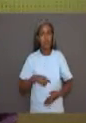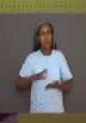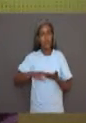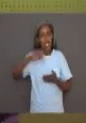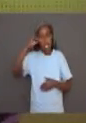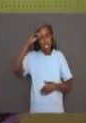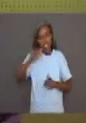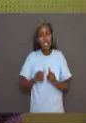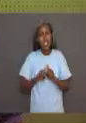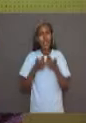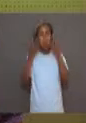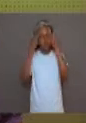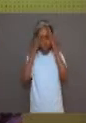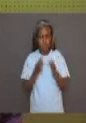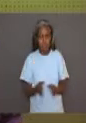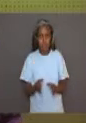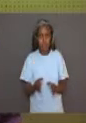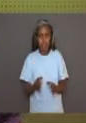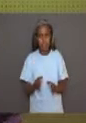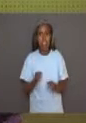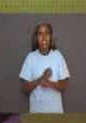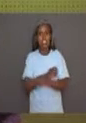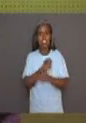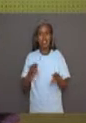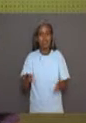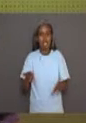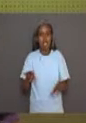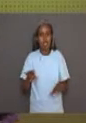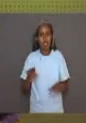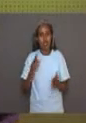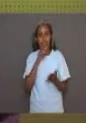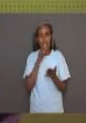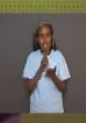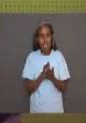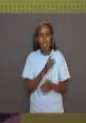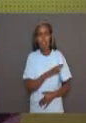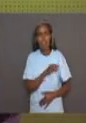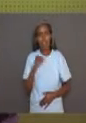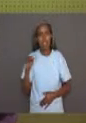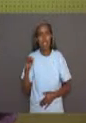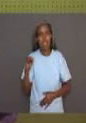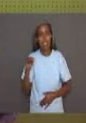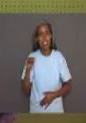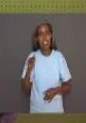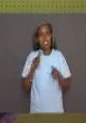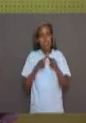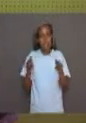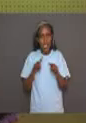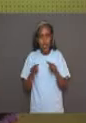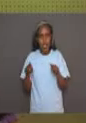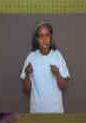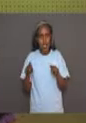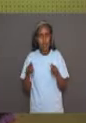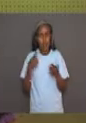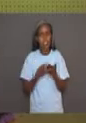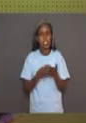will learn how to determine the dispersion of data and the variability